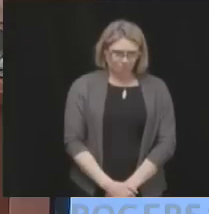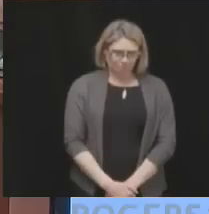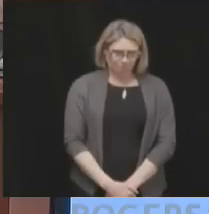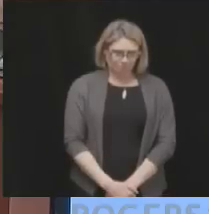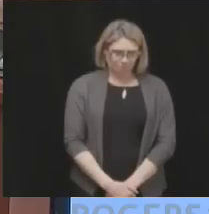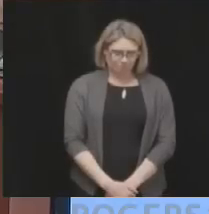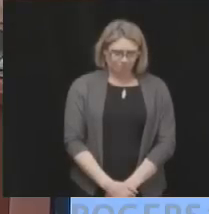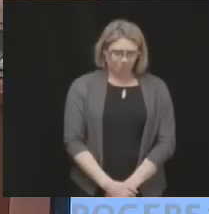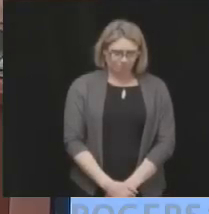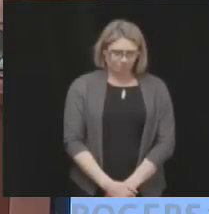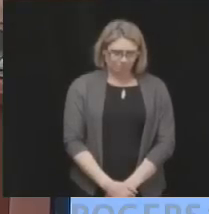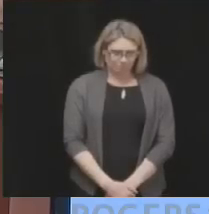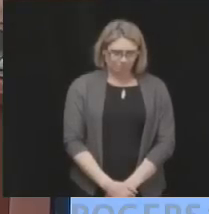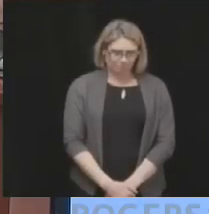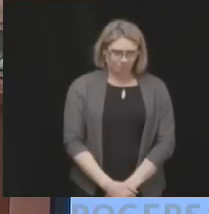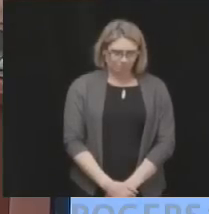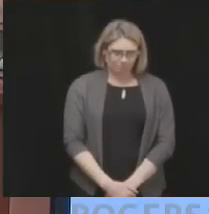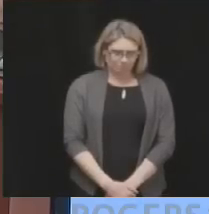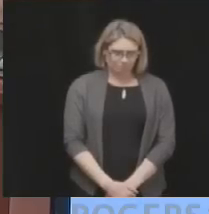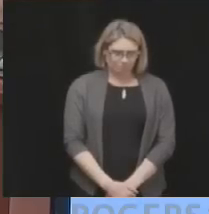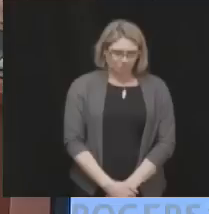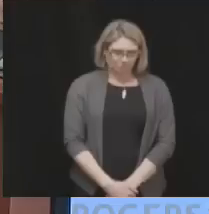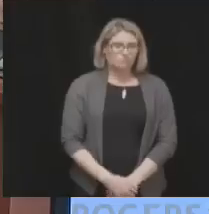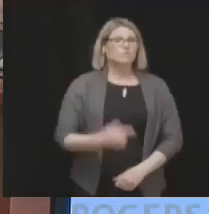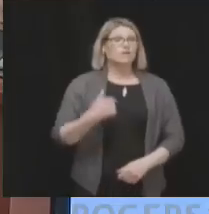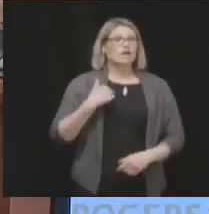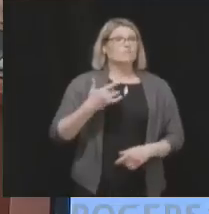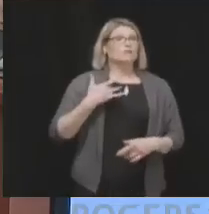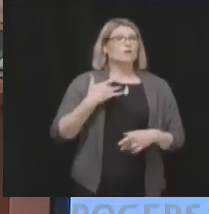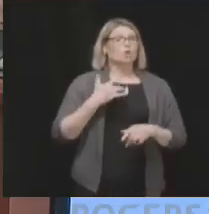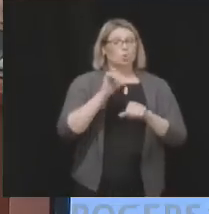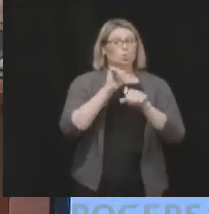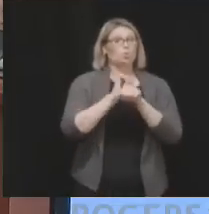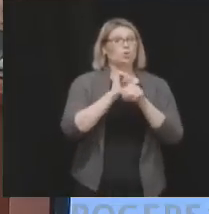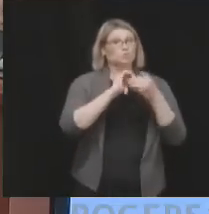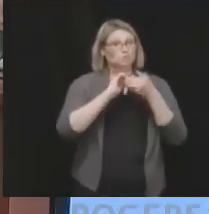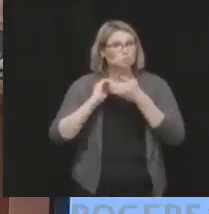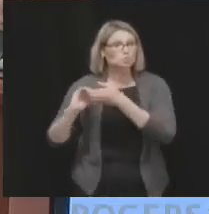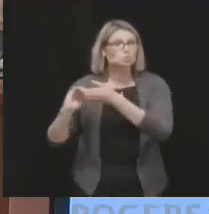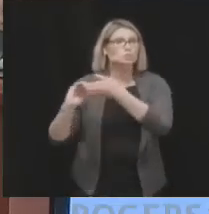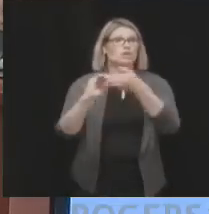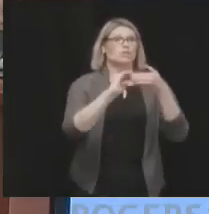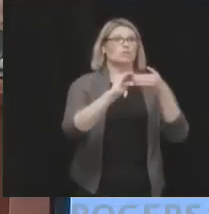what it is all about, great people. Thank you very much.